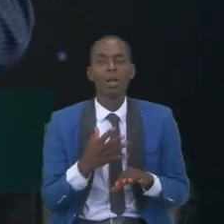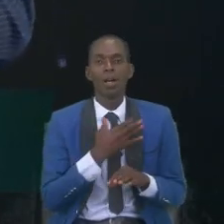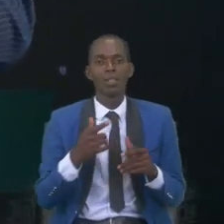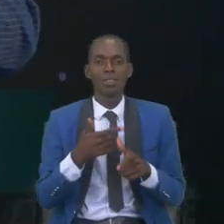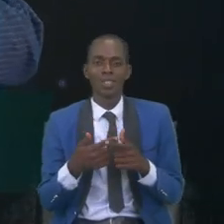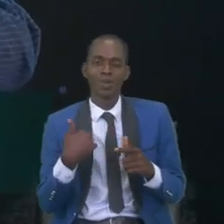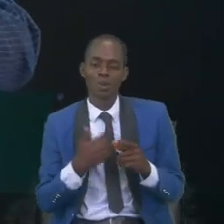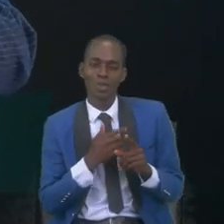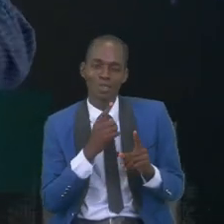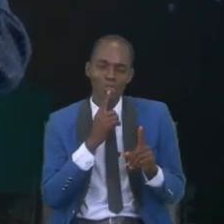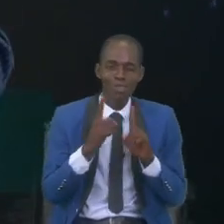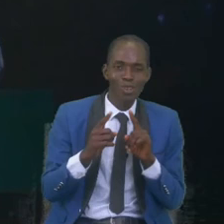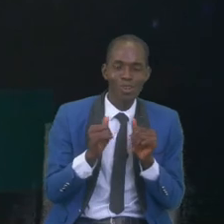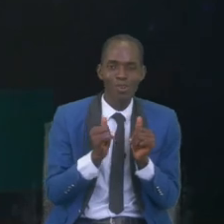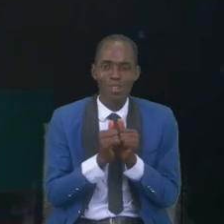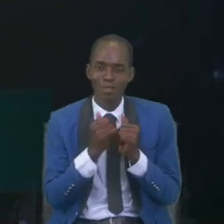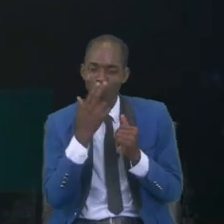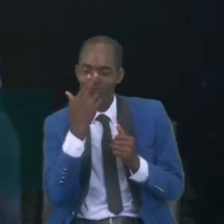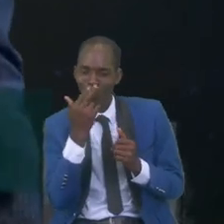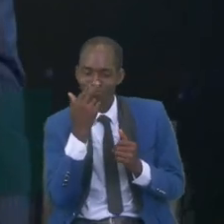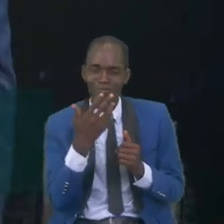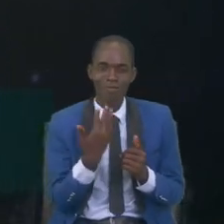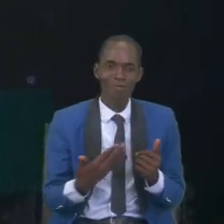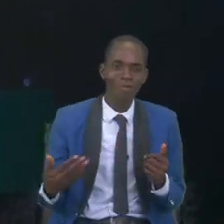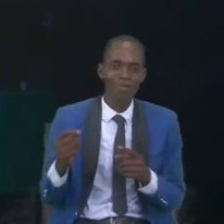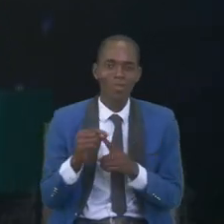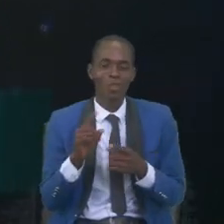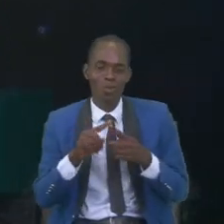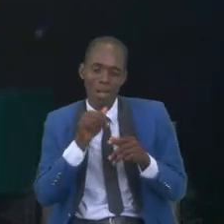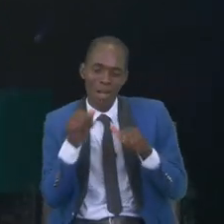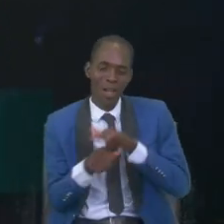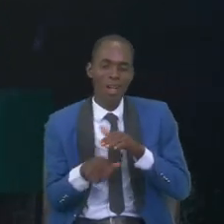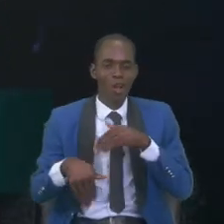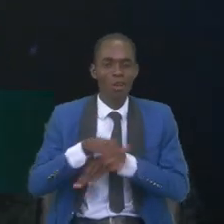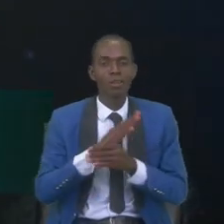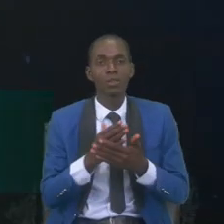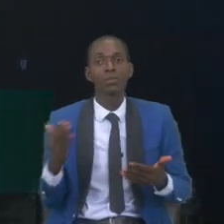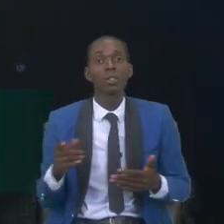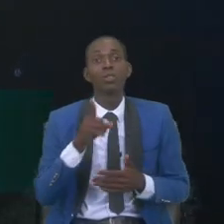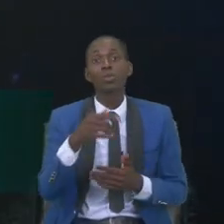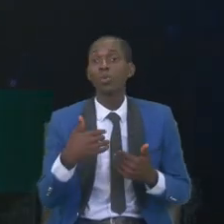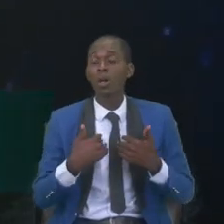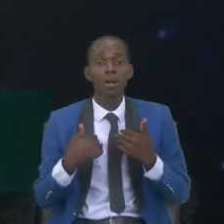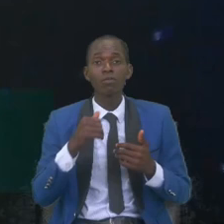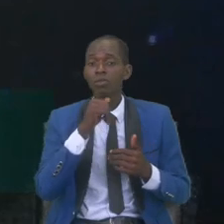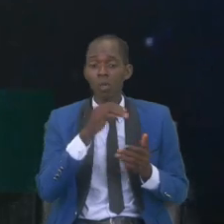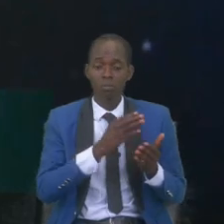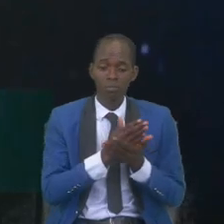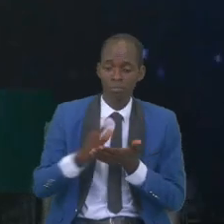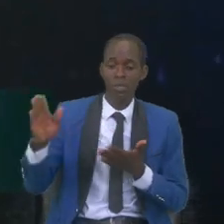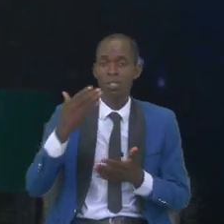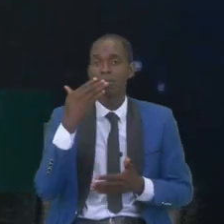we're jovial and all that to cover up something. You have not renounced evil. If that is